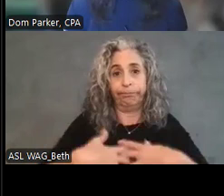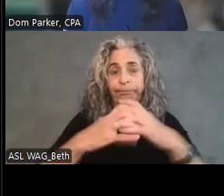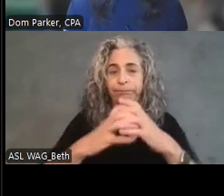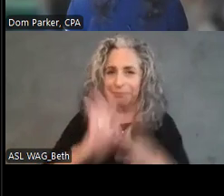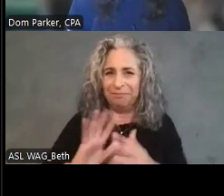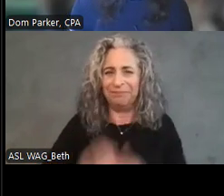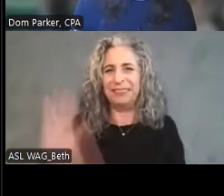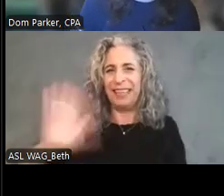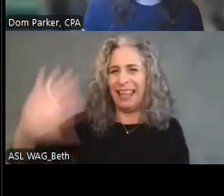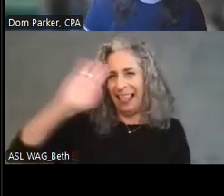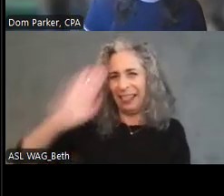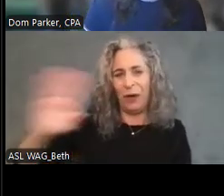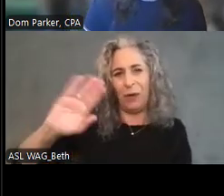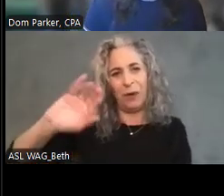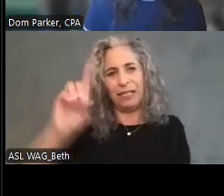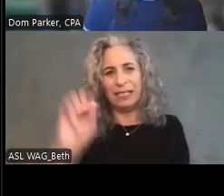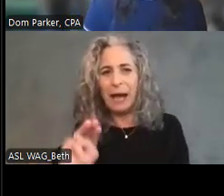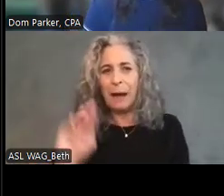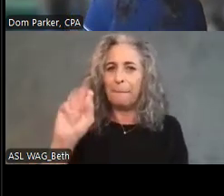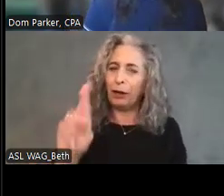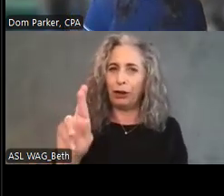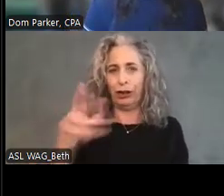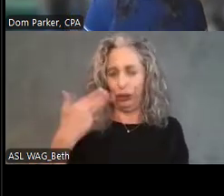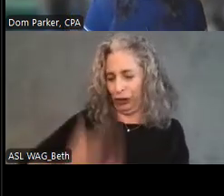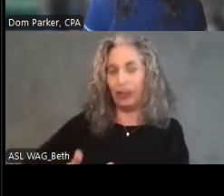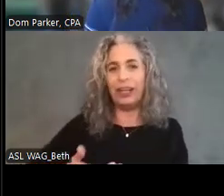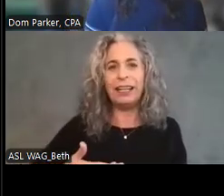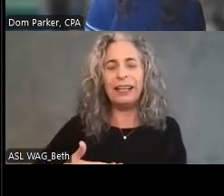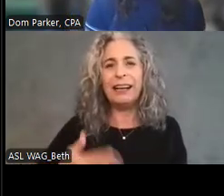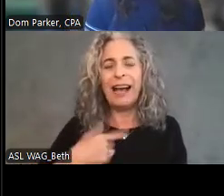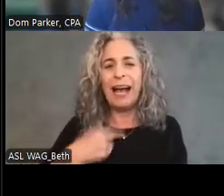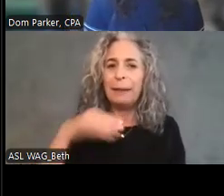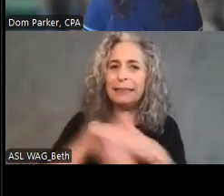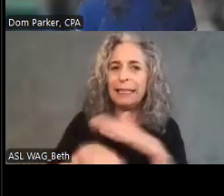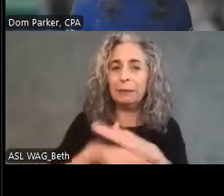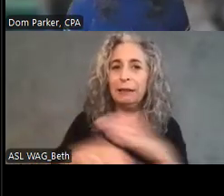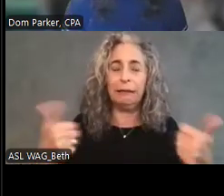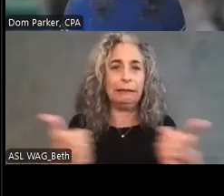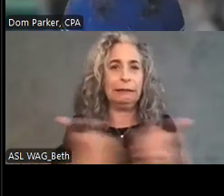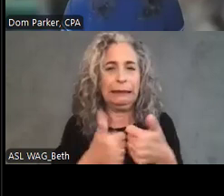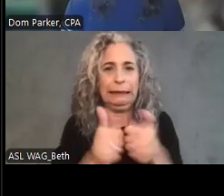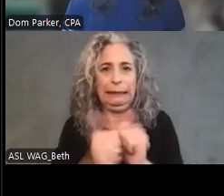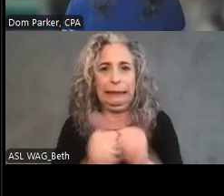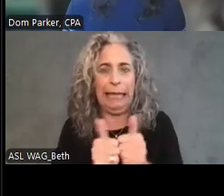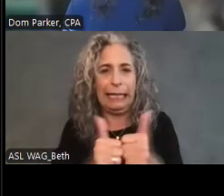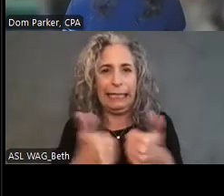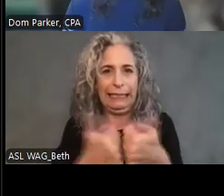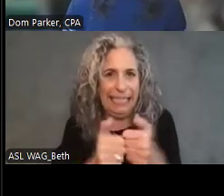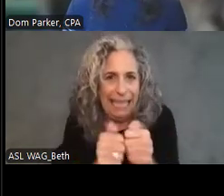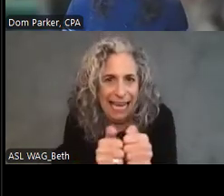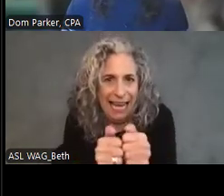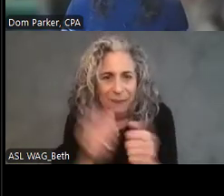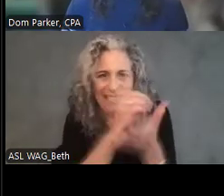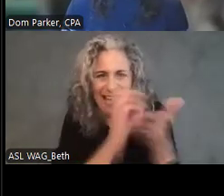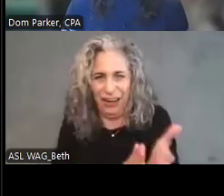my name is Dawn Parker. I am an accessible game designer, but I'm also an